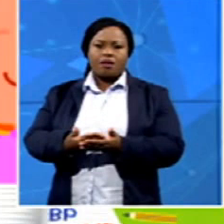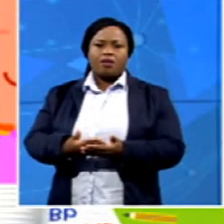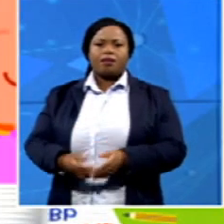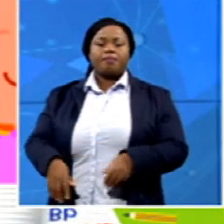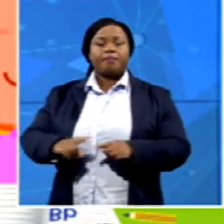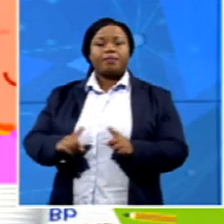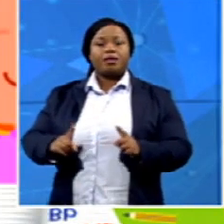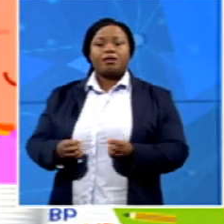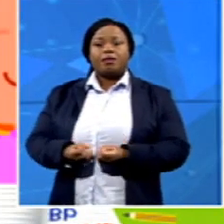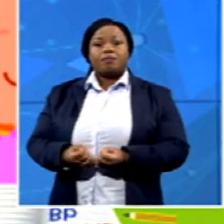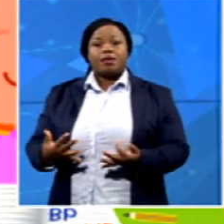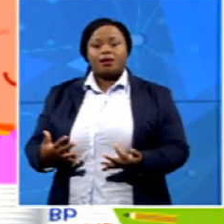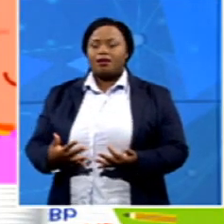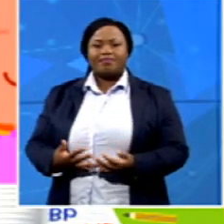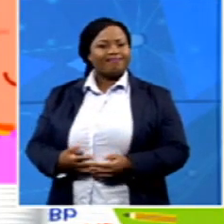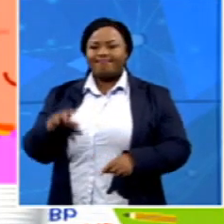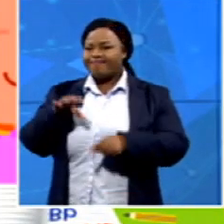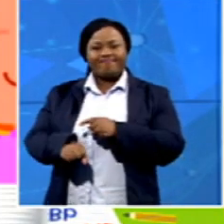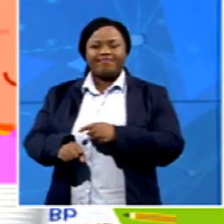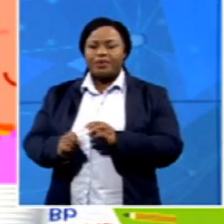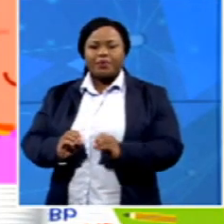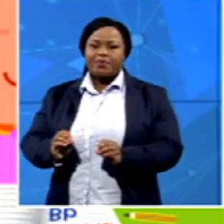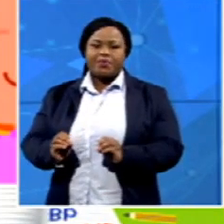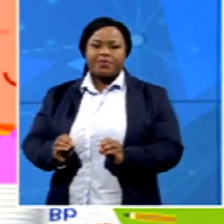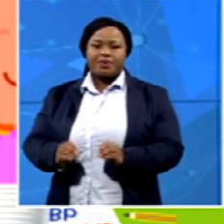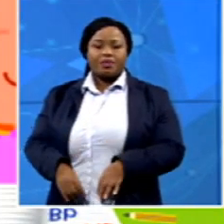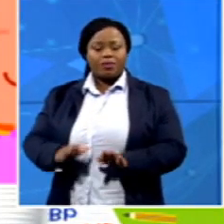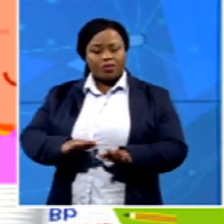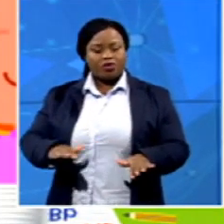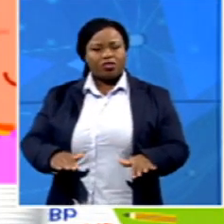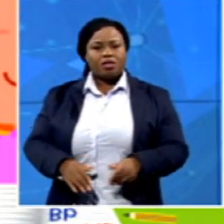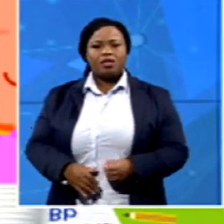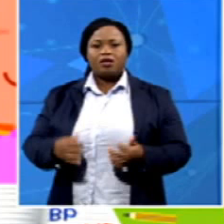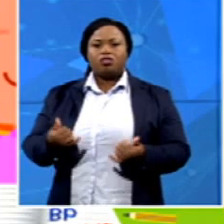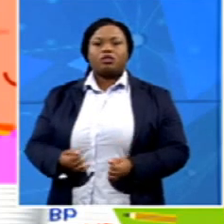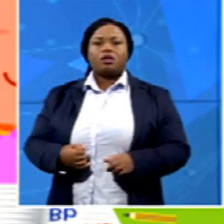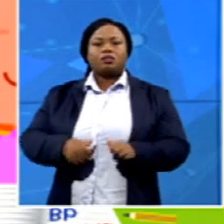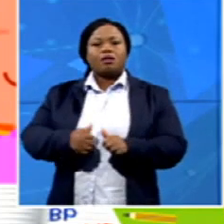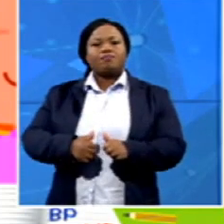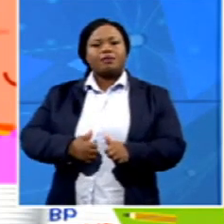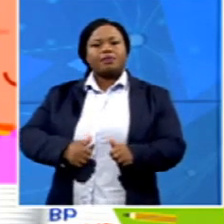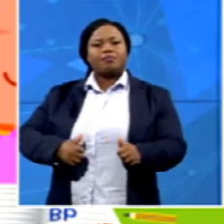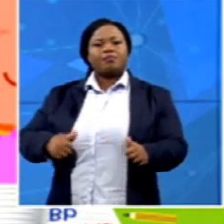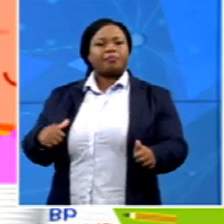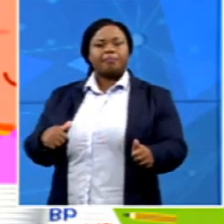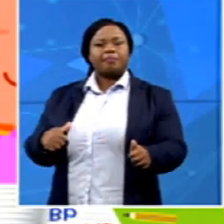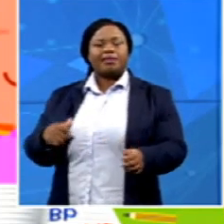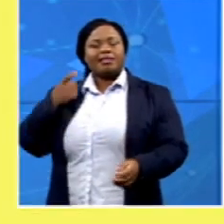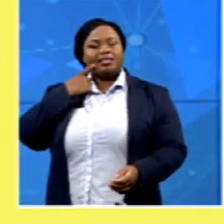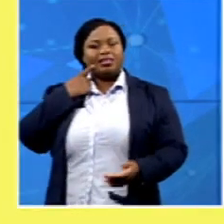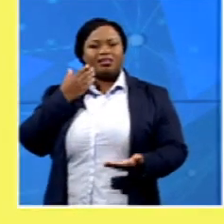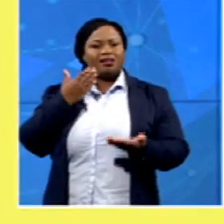of the cases is that we don't pick it up early, and these children just fall further and further and further behind.